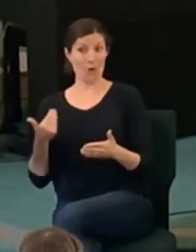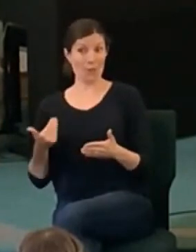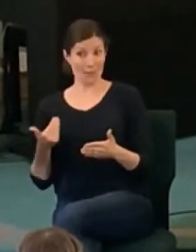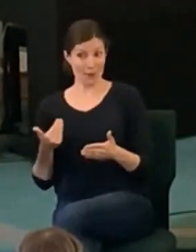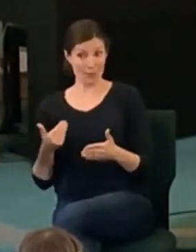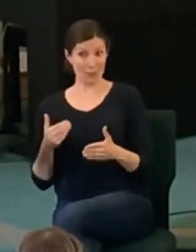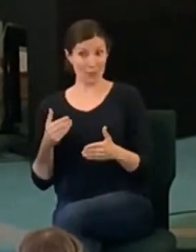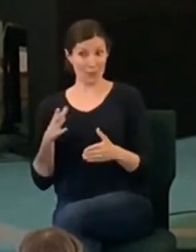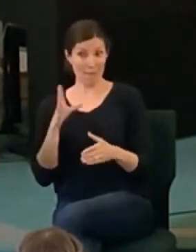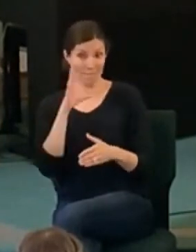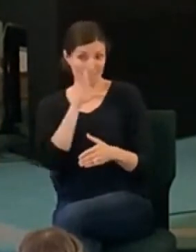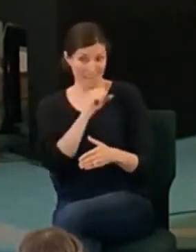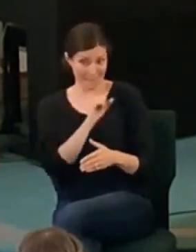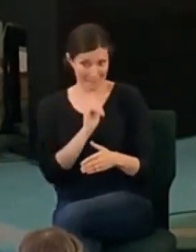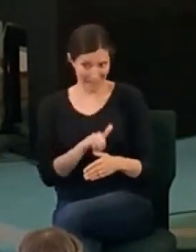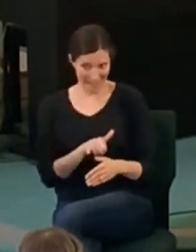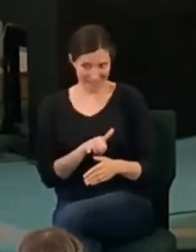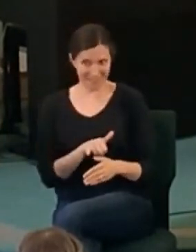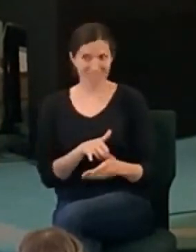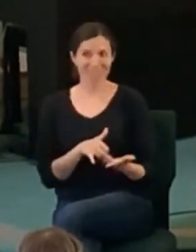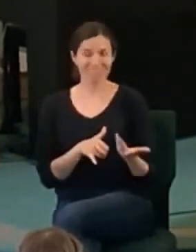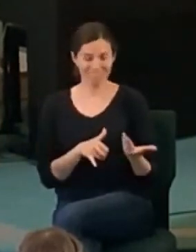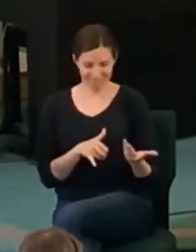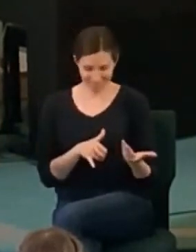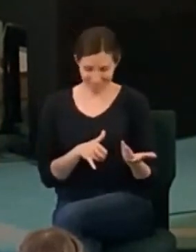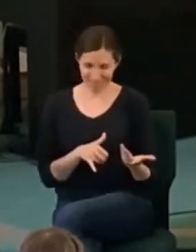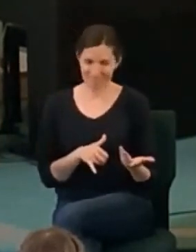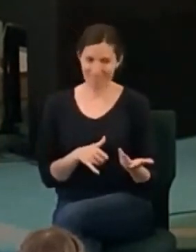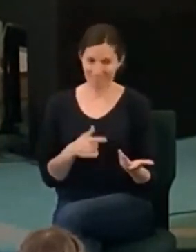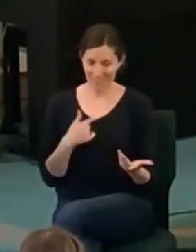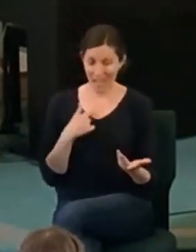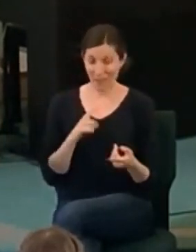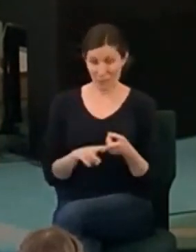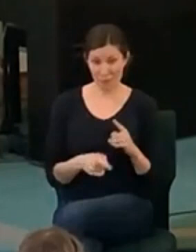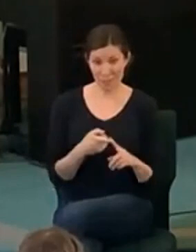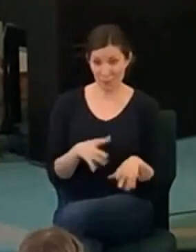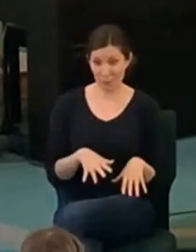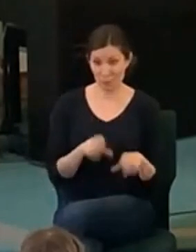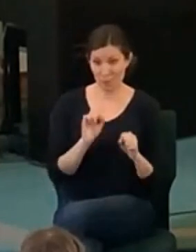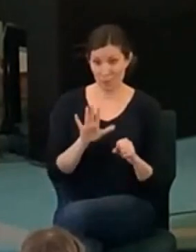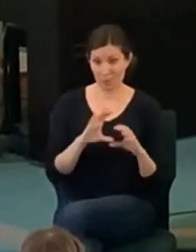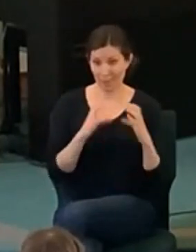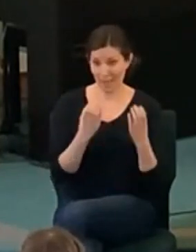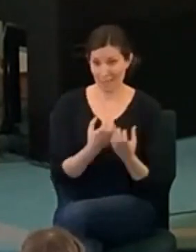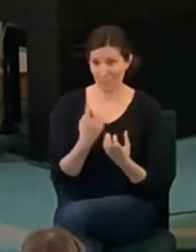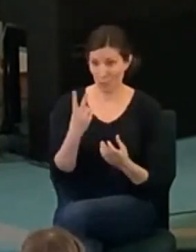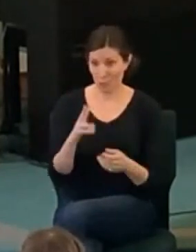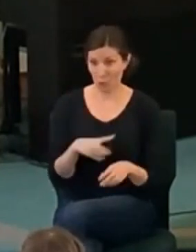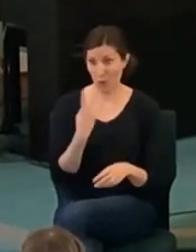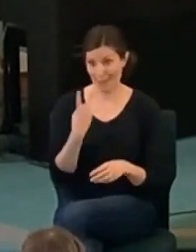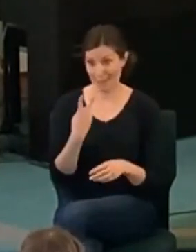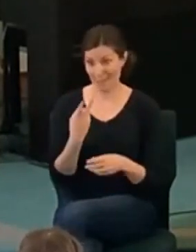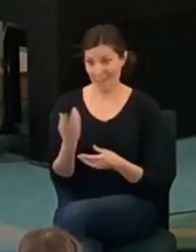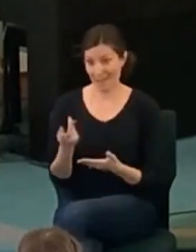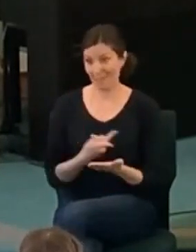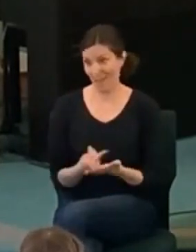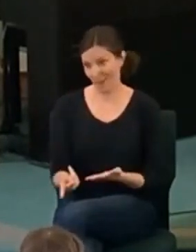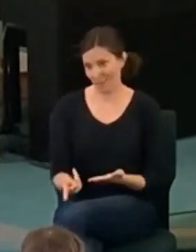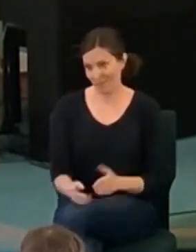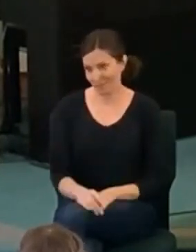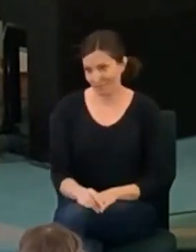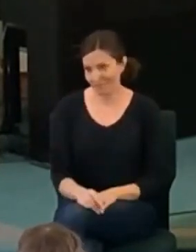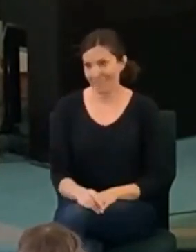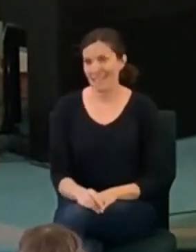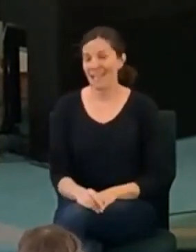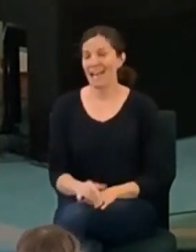right? Some of us would just have a little longer weekend or have a little more fun. But her goal was, if you're not going to be in class, you're